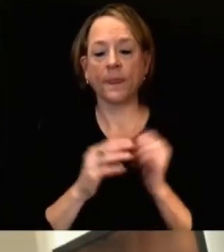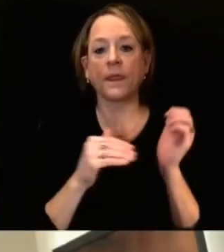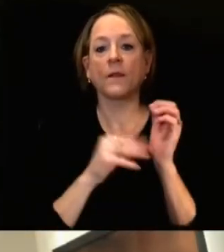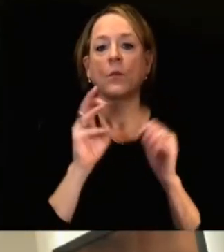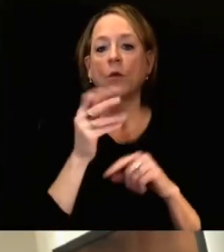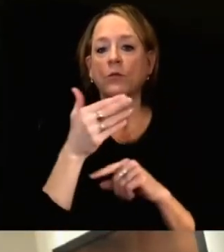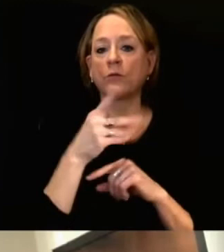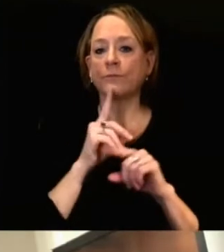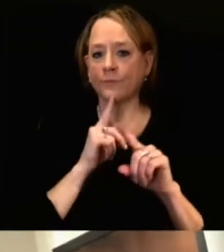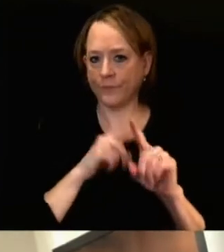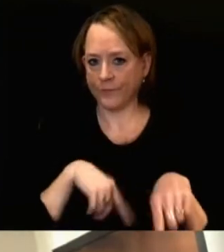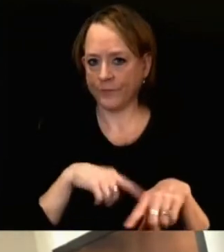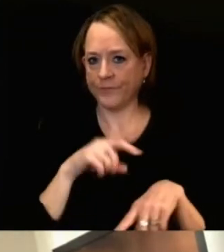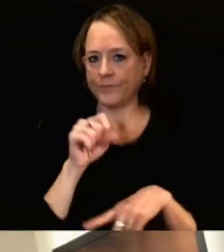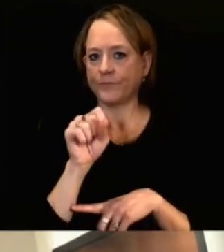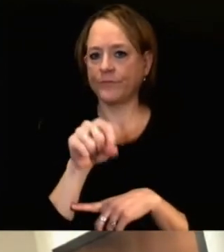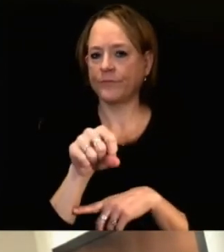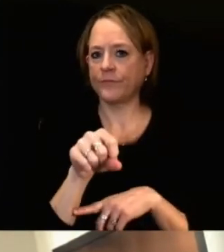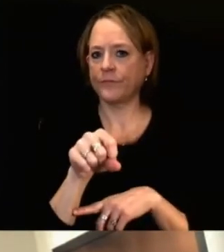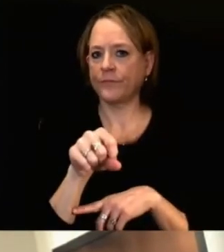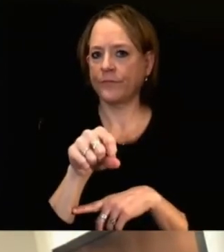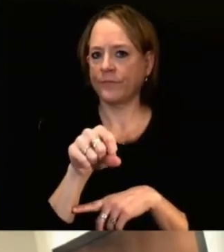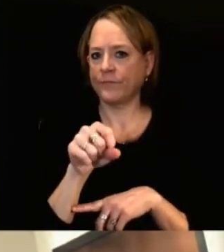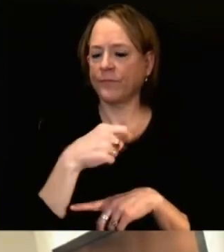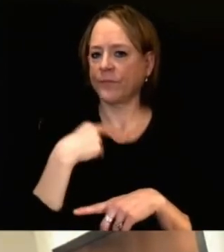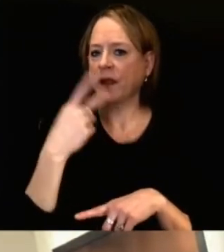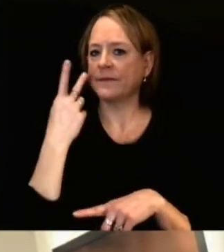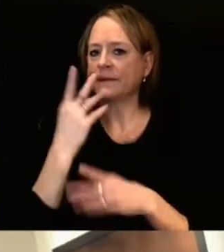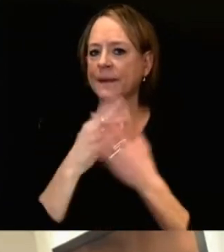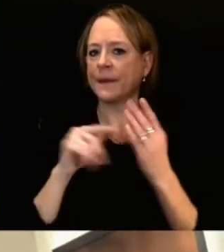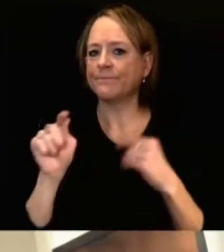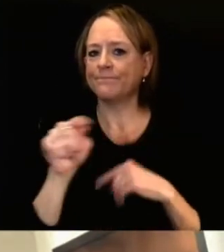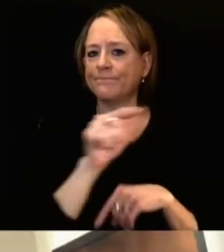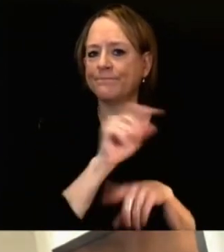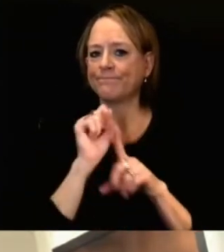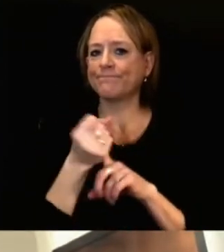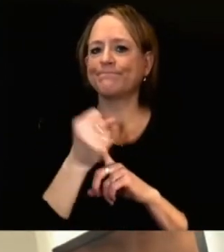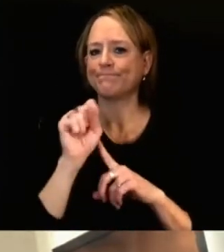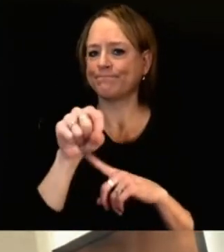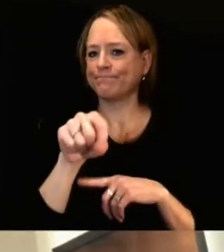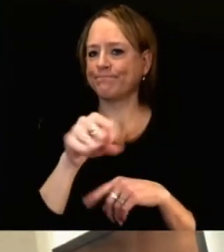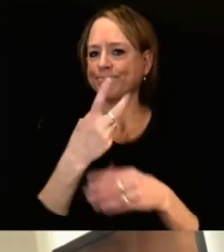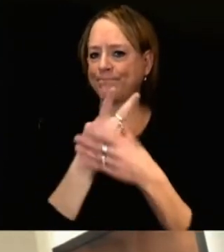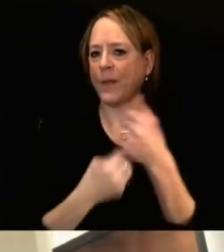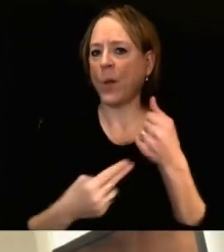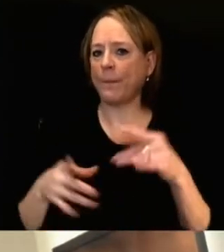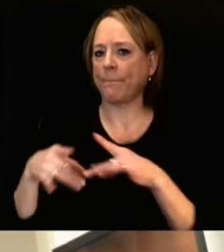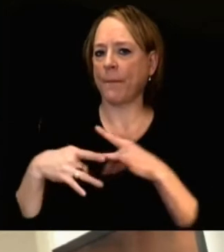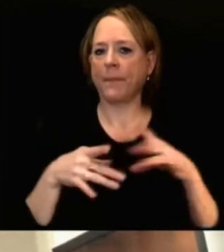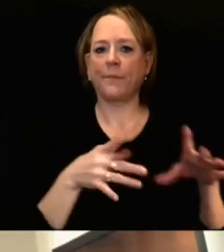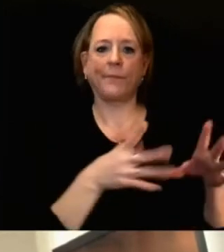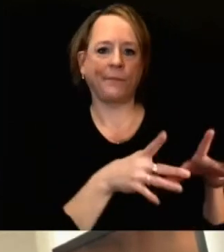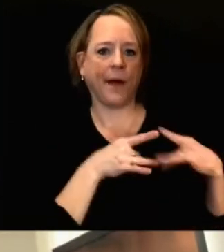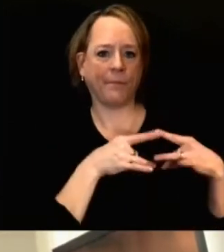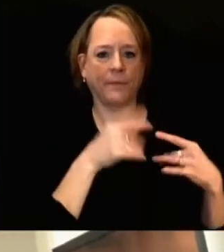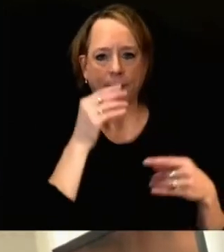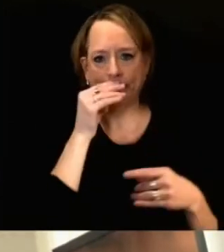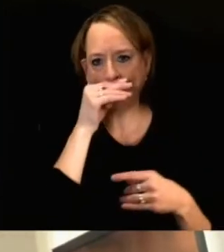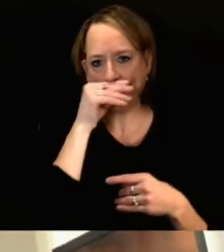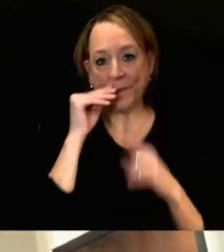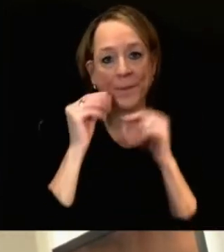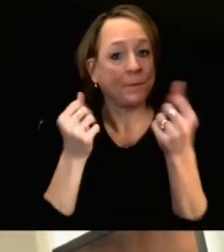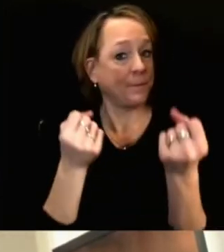COVID-19 at the same time. It's not very common, but it does happen. Both